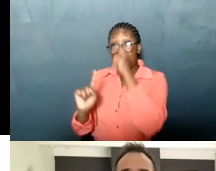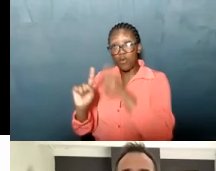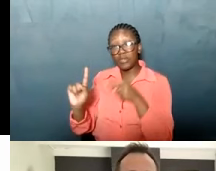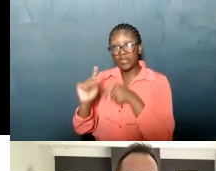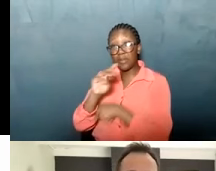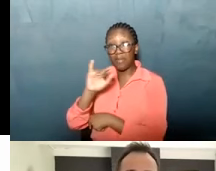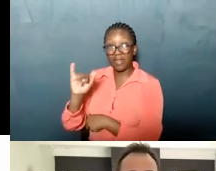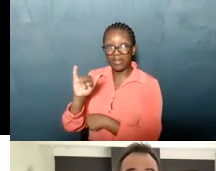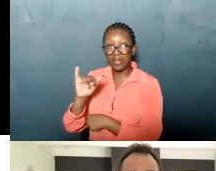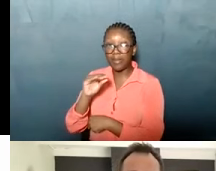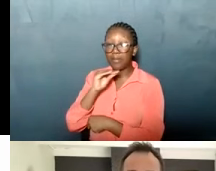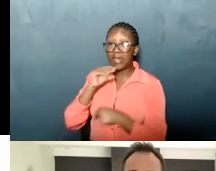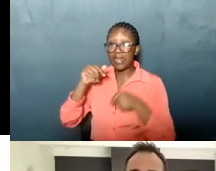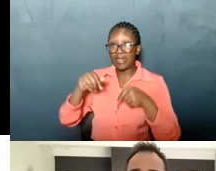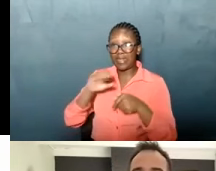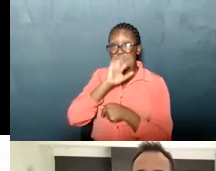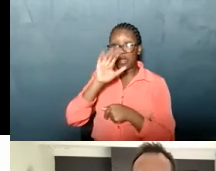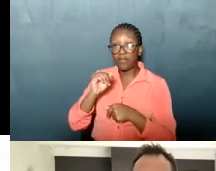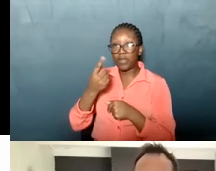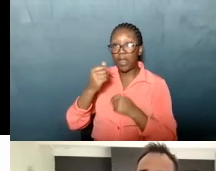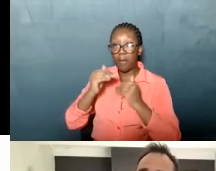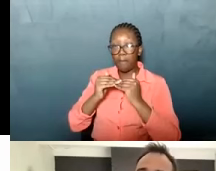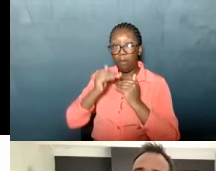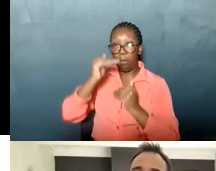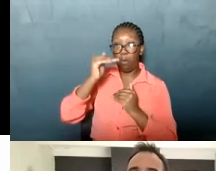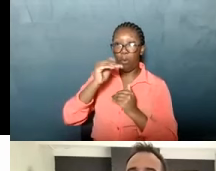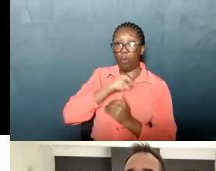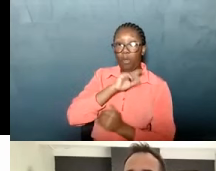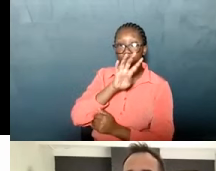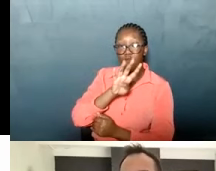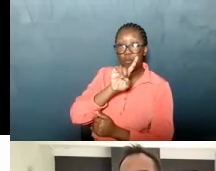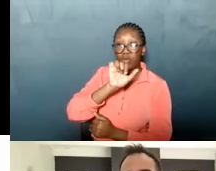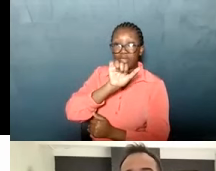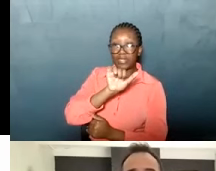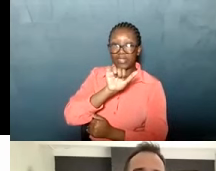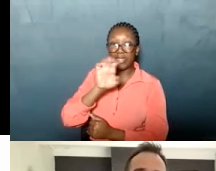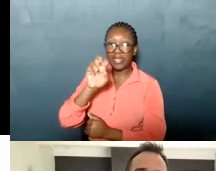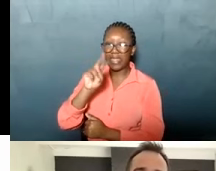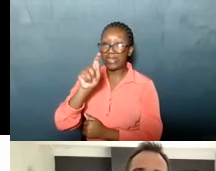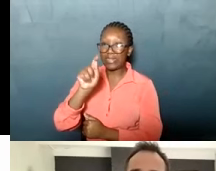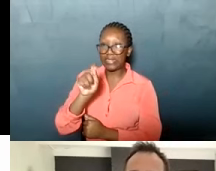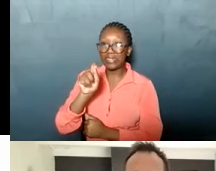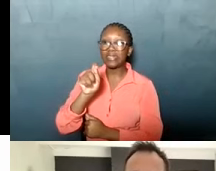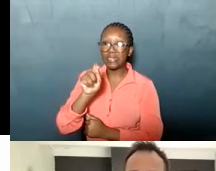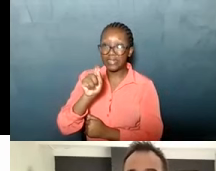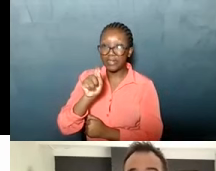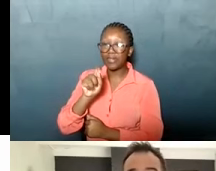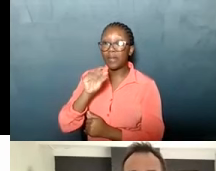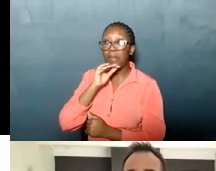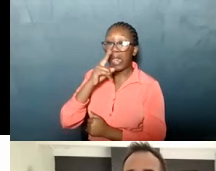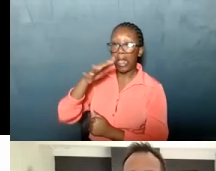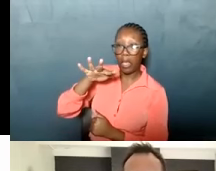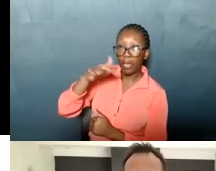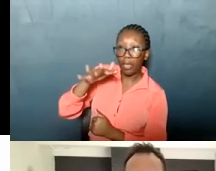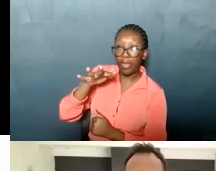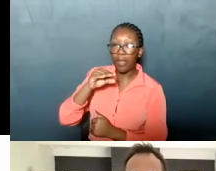this number is higher at 4.6 ENTs per million people, but it's still severely inadequate for the